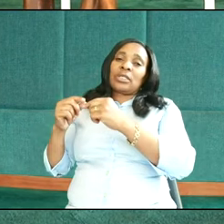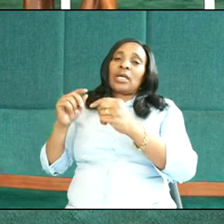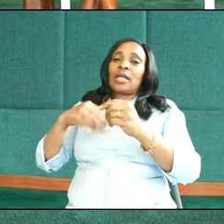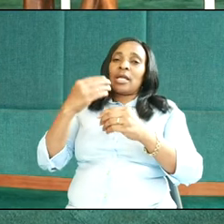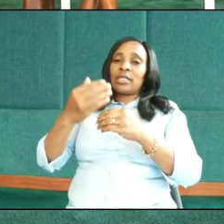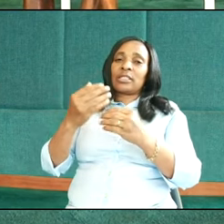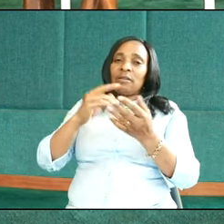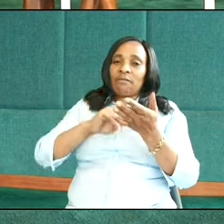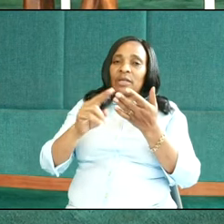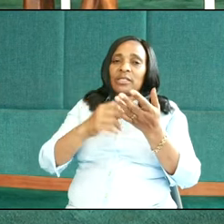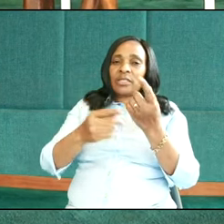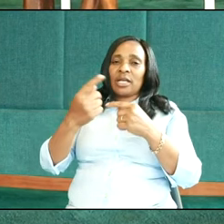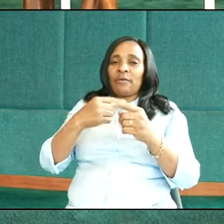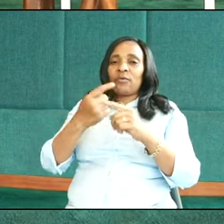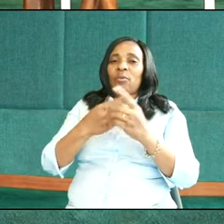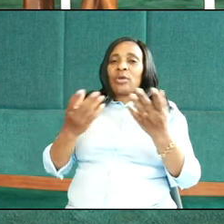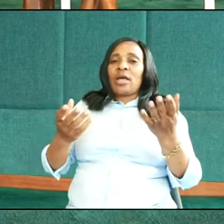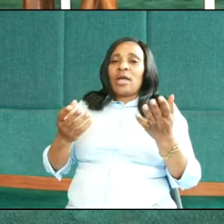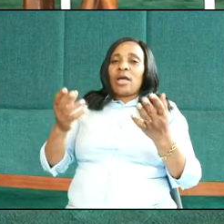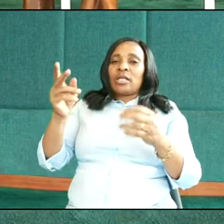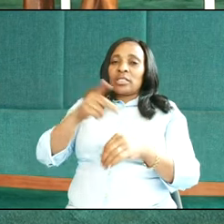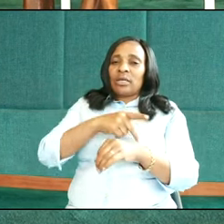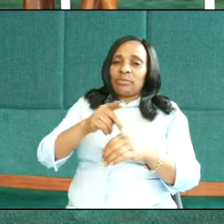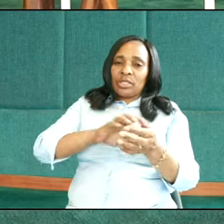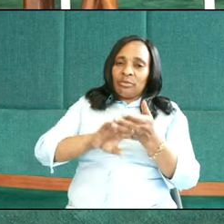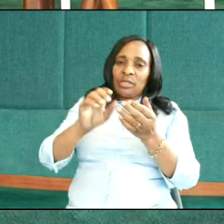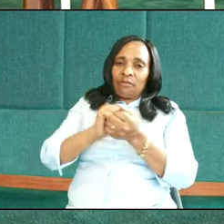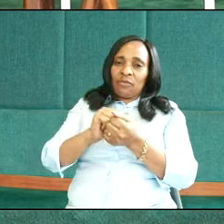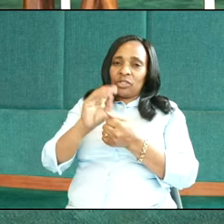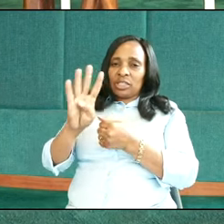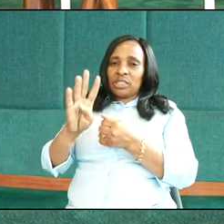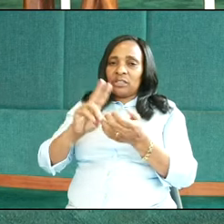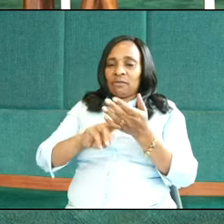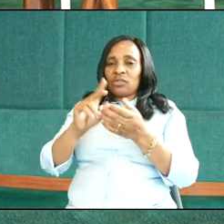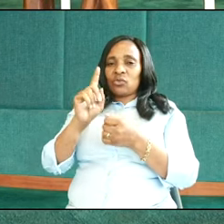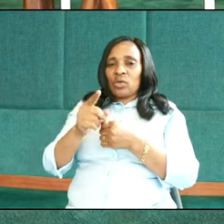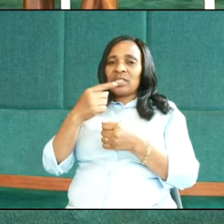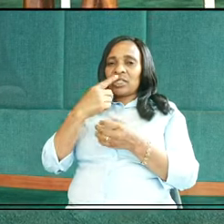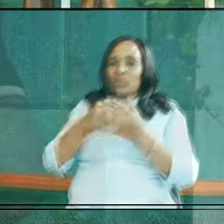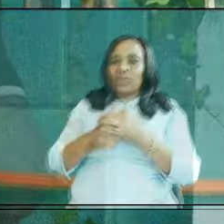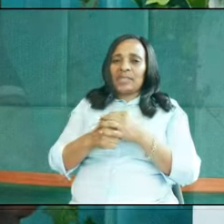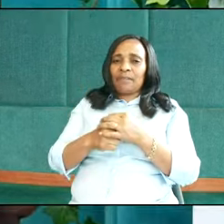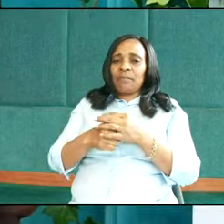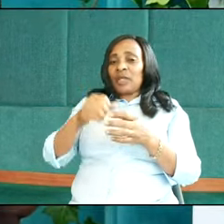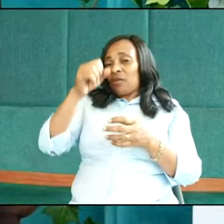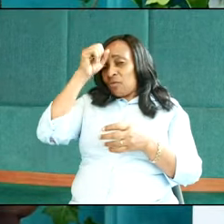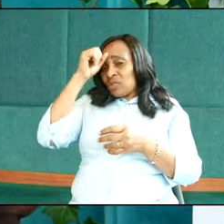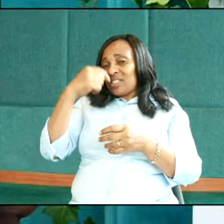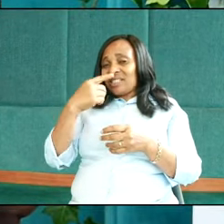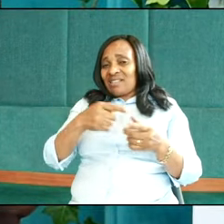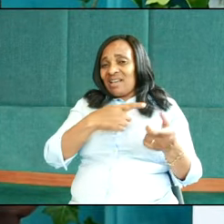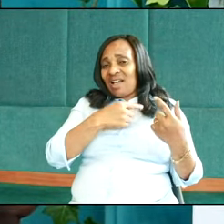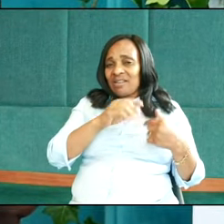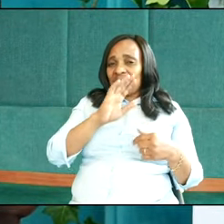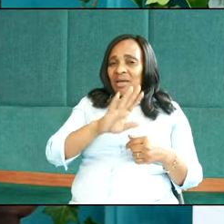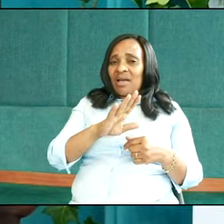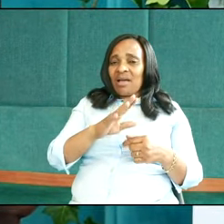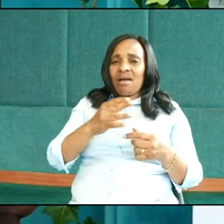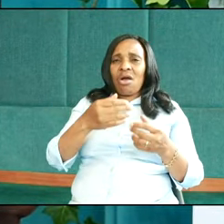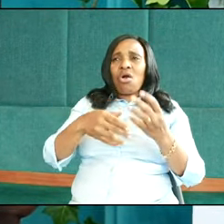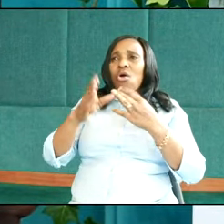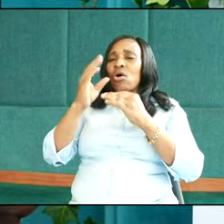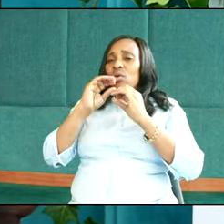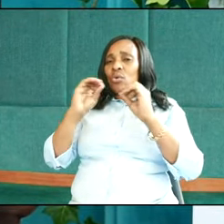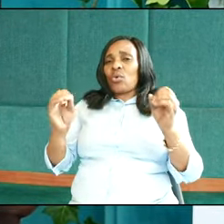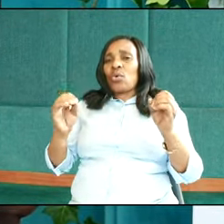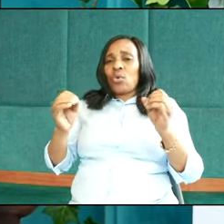the book of Psalms, mm-hmm. chapter 14, verse 1. And it says, the fool says in his heart, there is no God. They